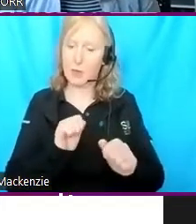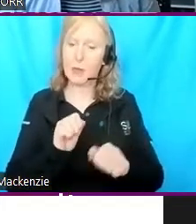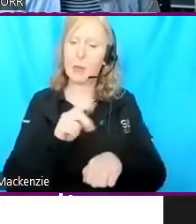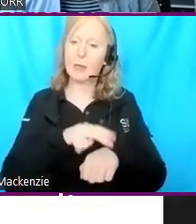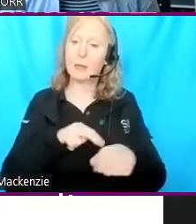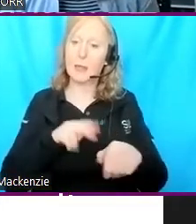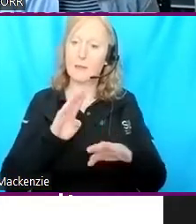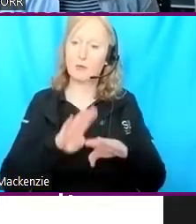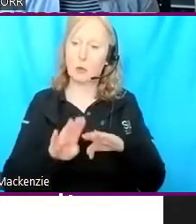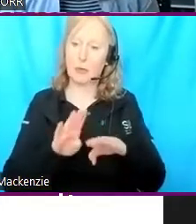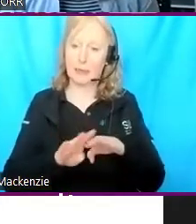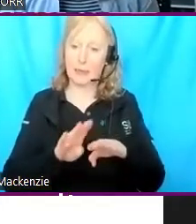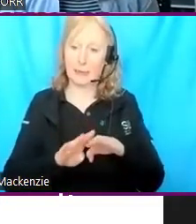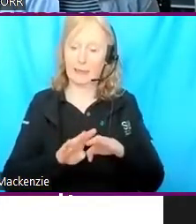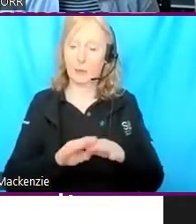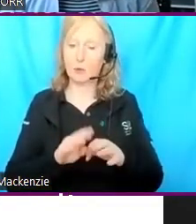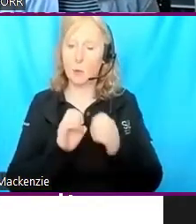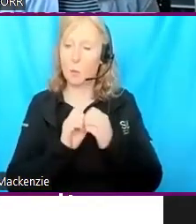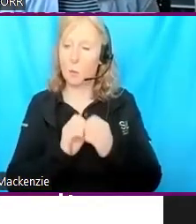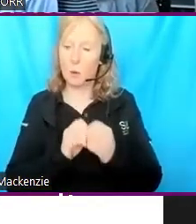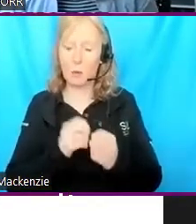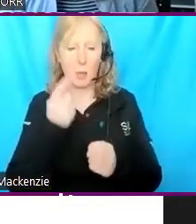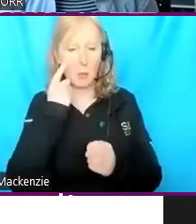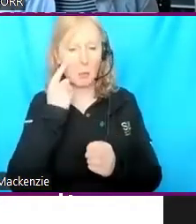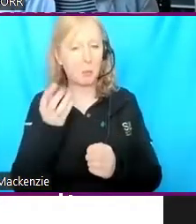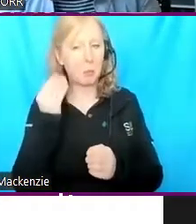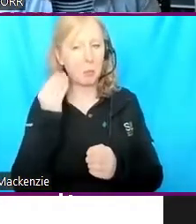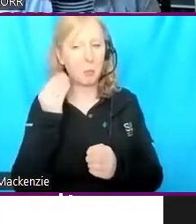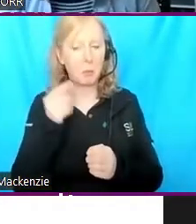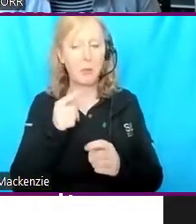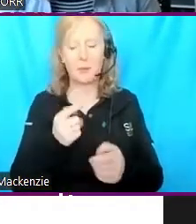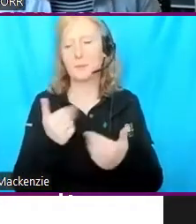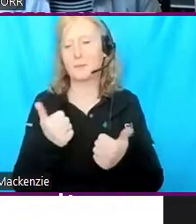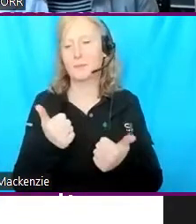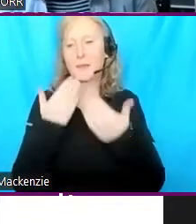that's worth a listen to if you get a chance. Thank you.